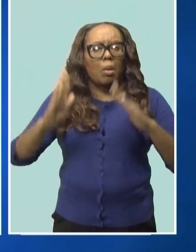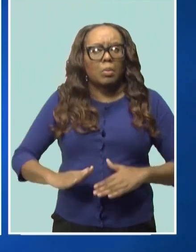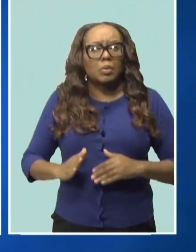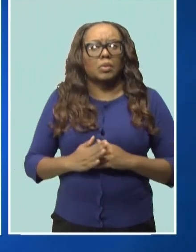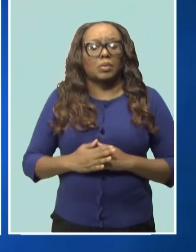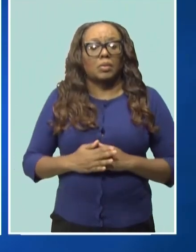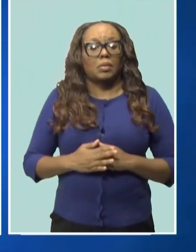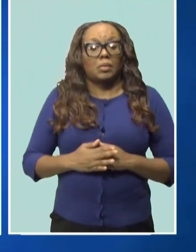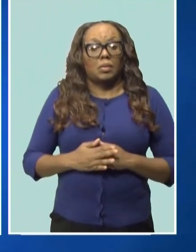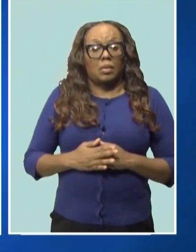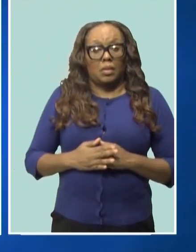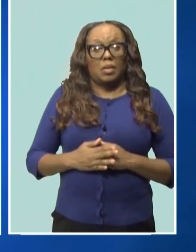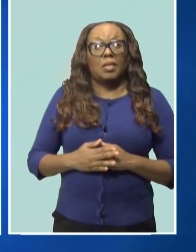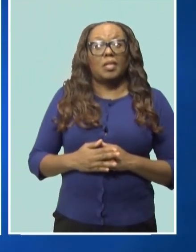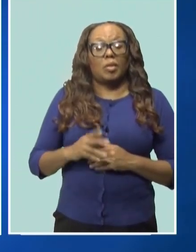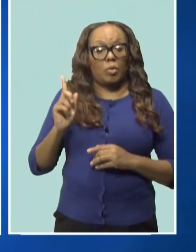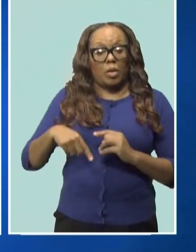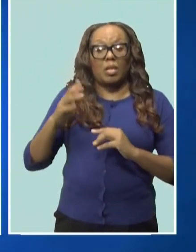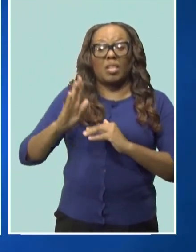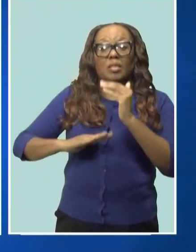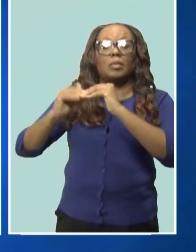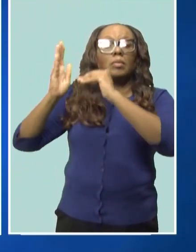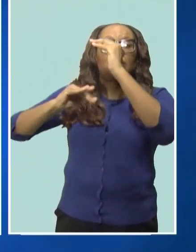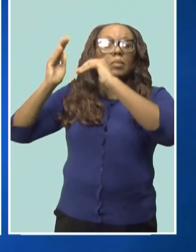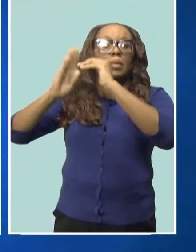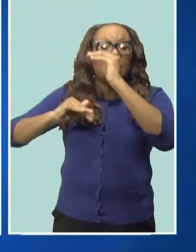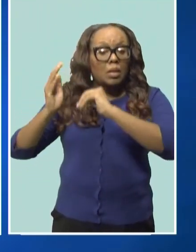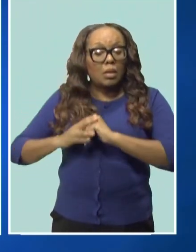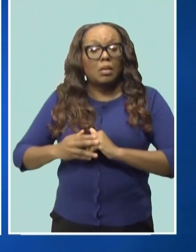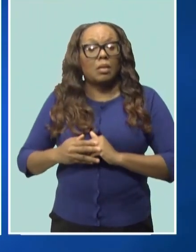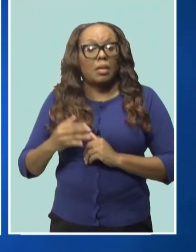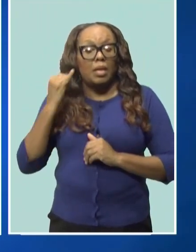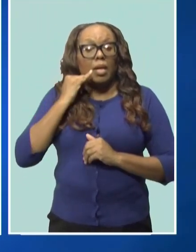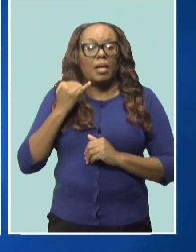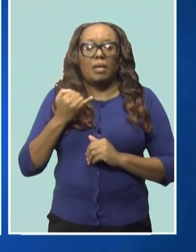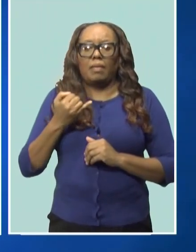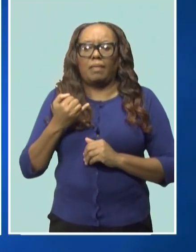the things that will make them more resilient, sir.